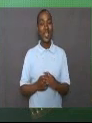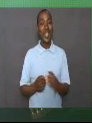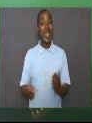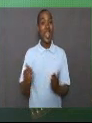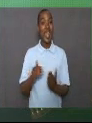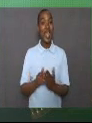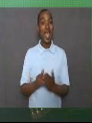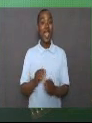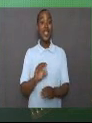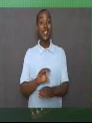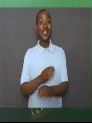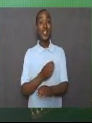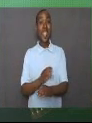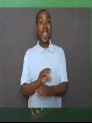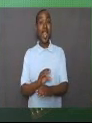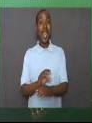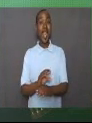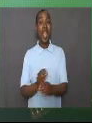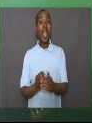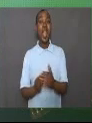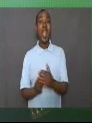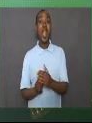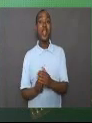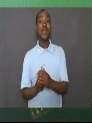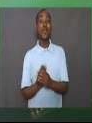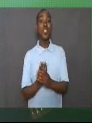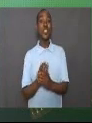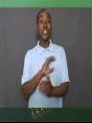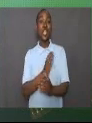cell's source of fuel and energy.